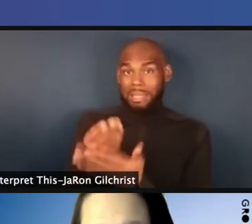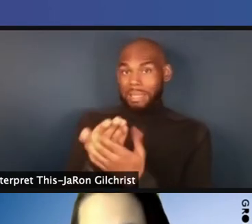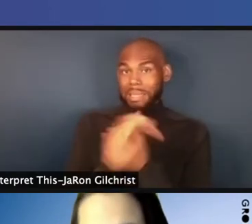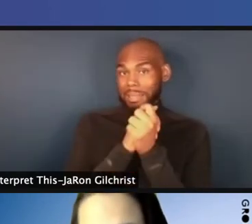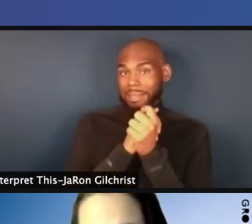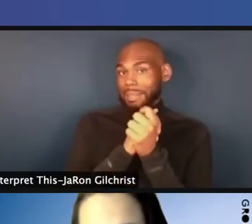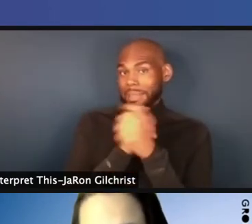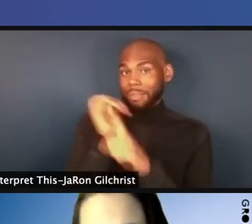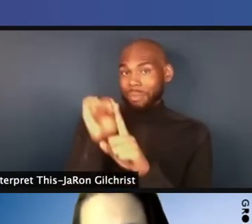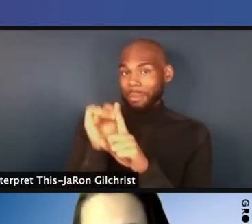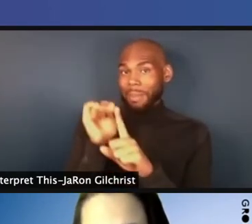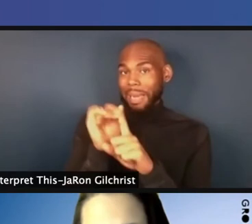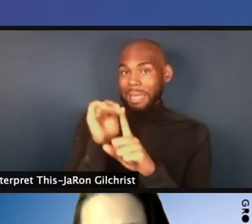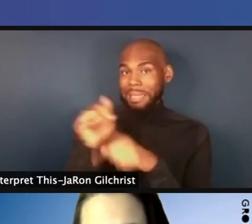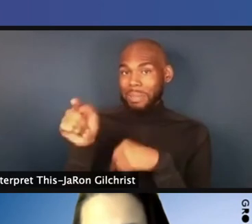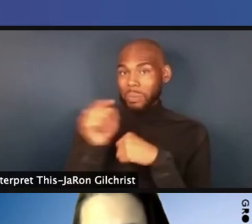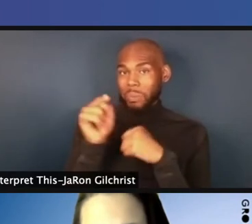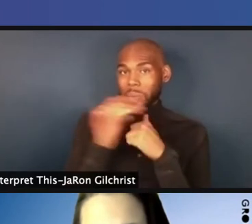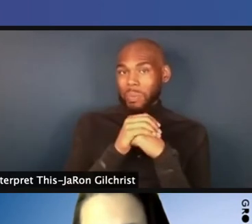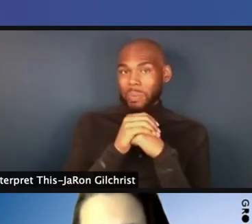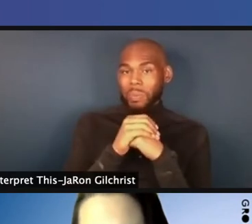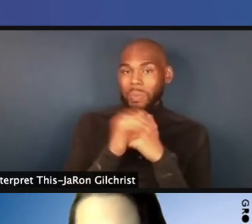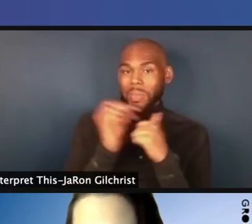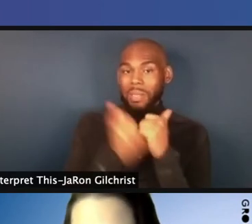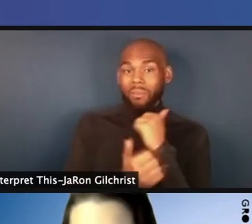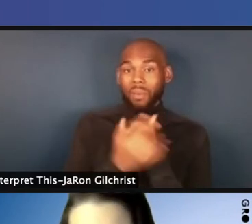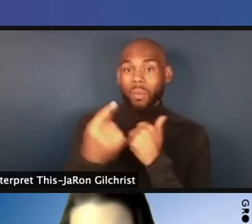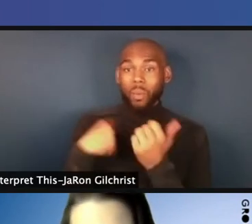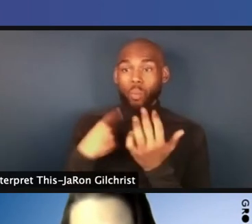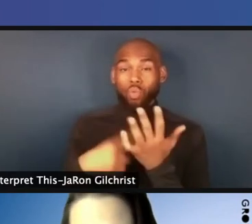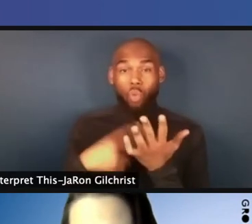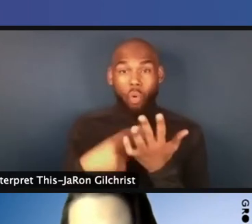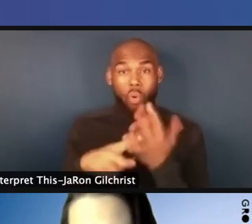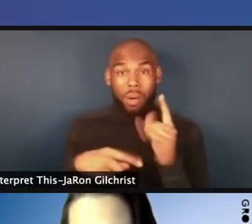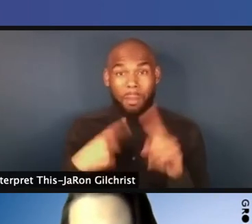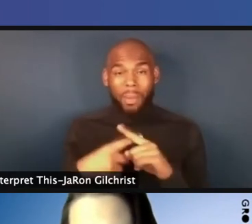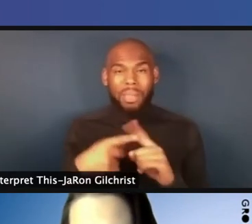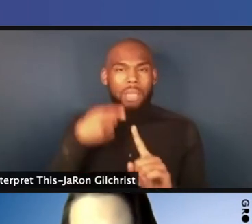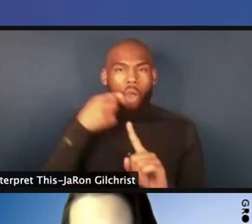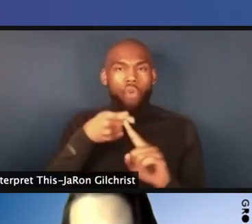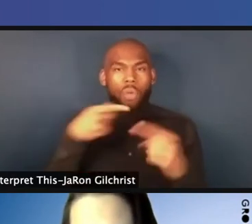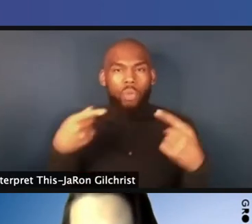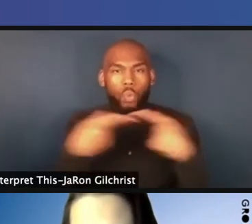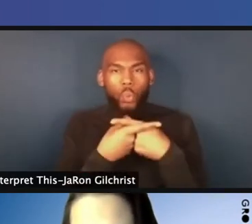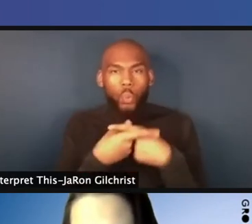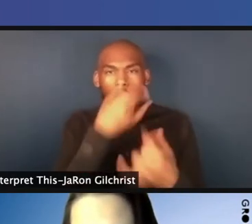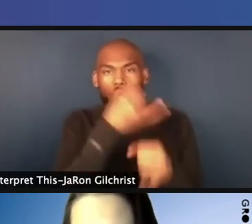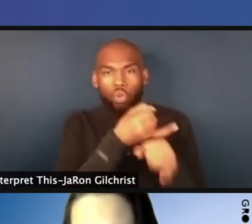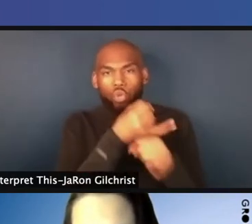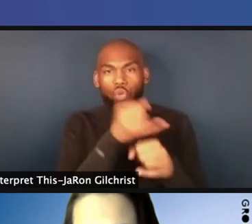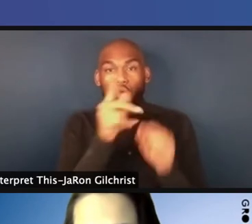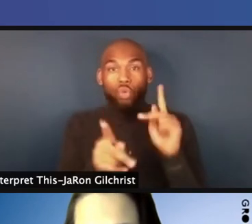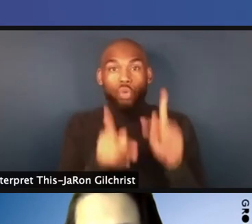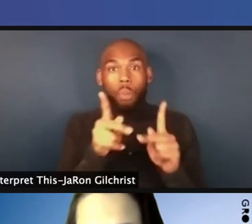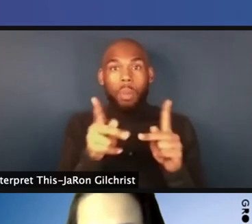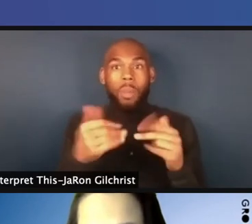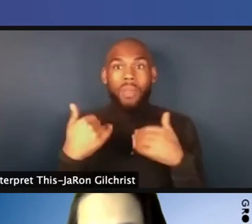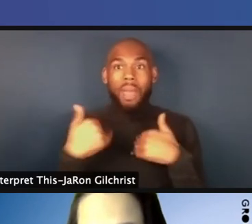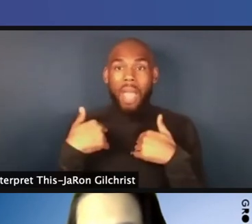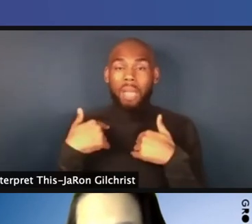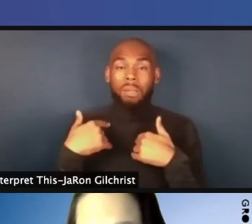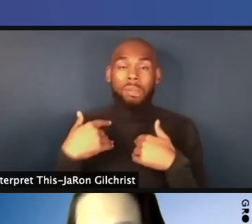just a reminder, because everything that we're speaking about is in direct opposition to the institutions of the people in this country who've had the most for the